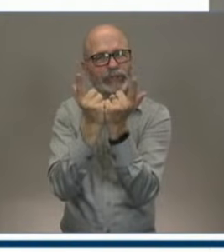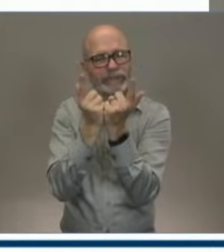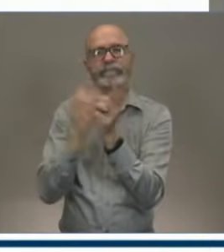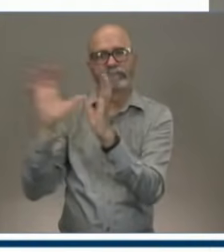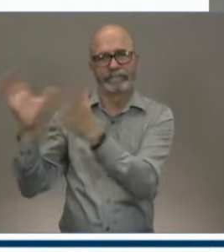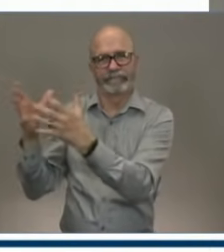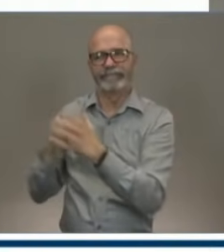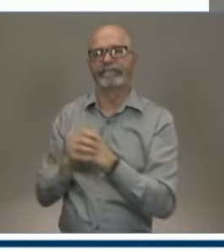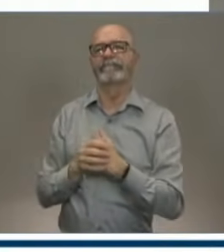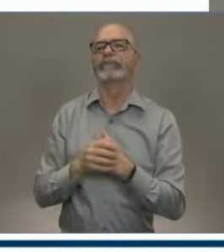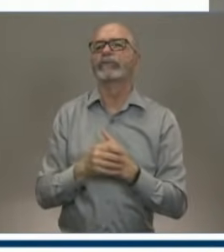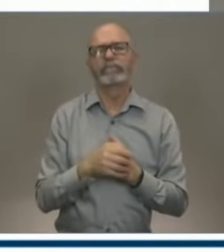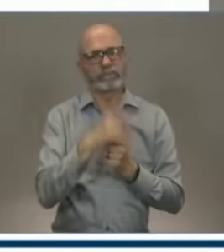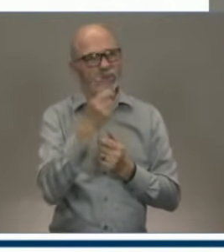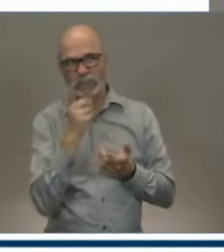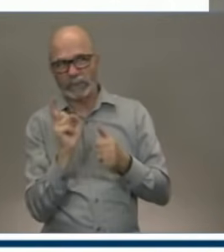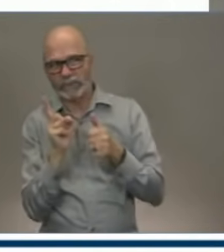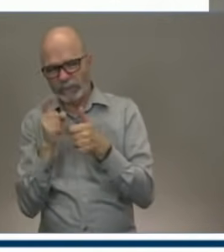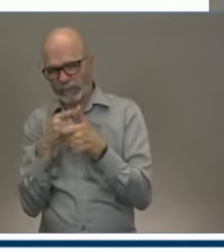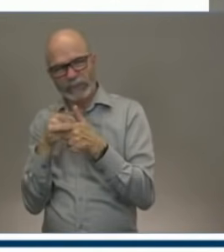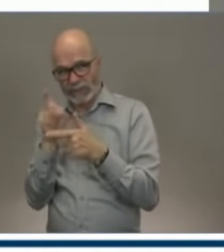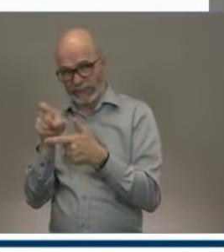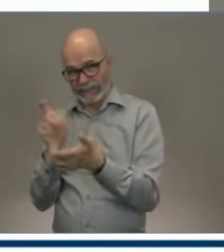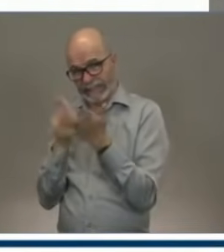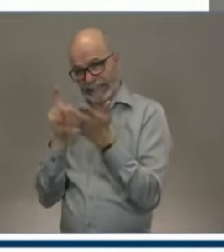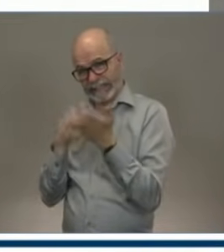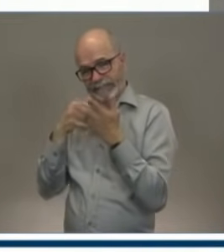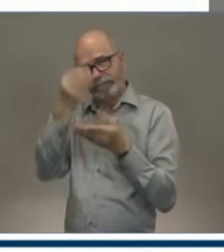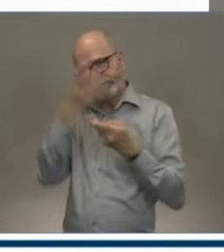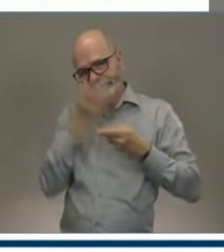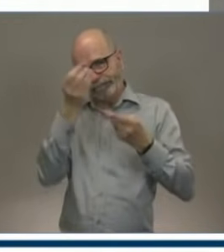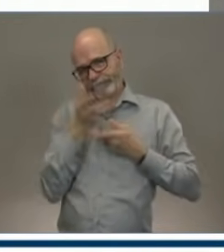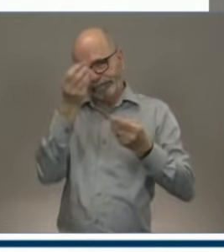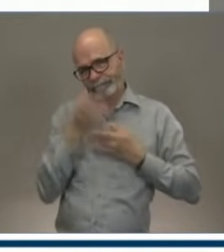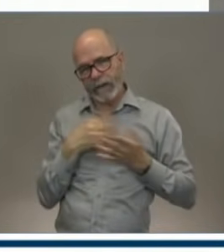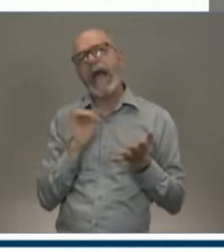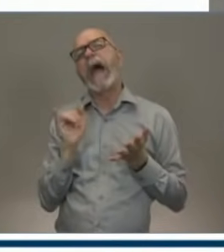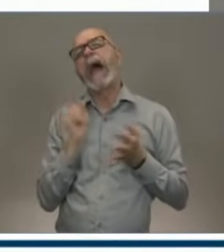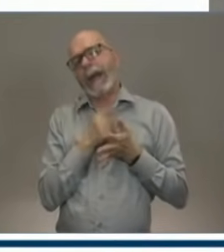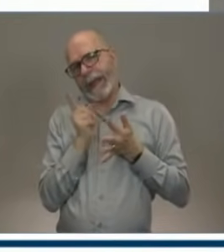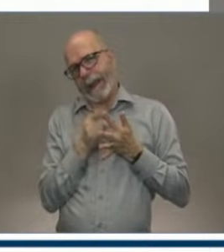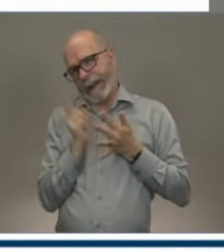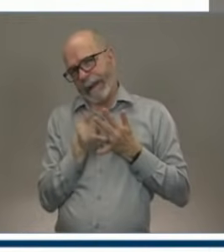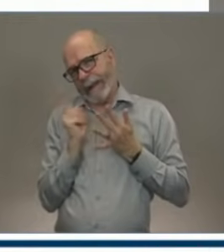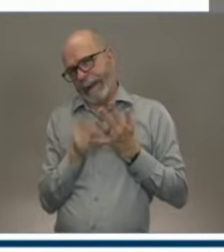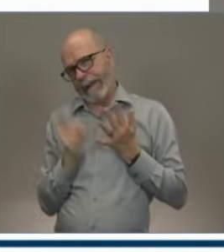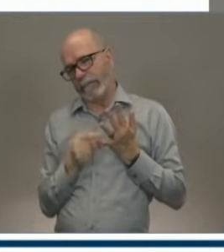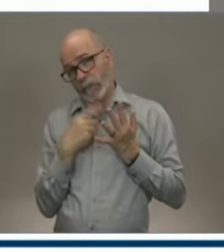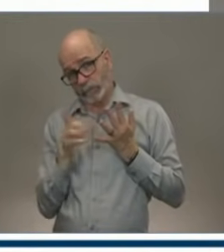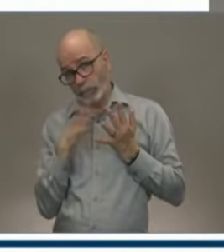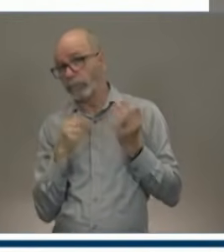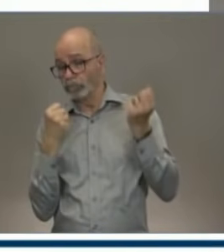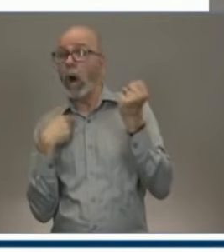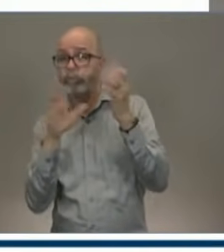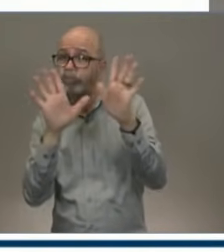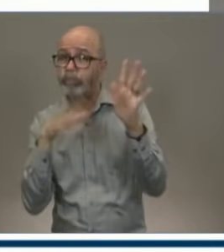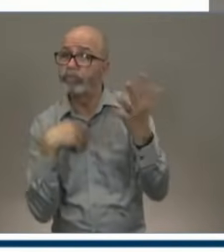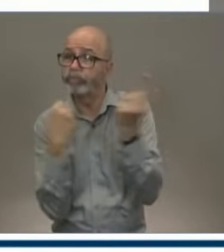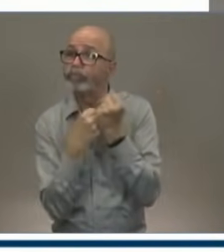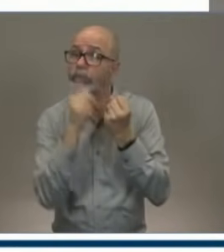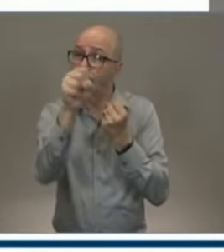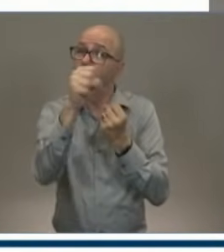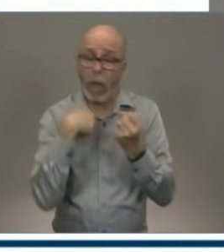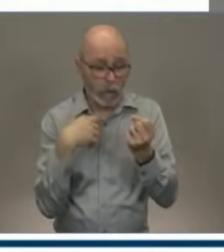Nova Scotia. We made it clear to them that while we support hockey, recognize the importance of